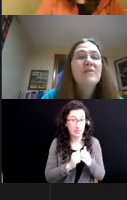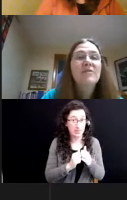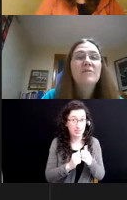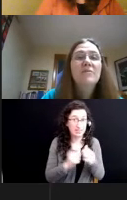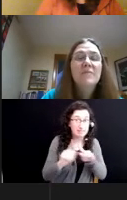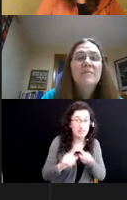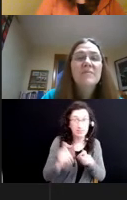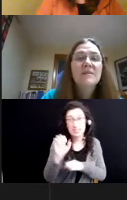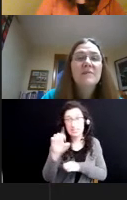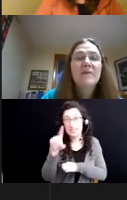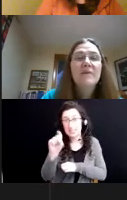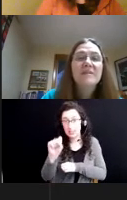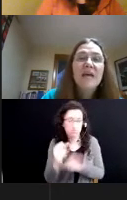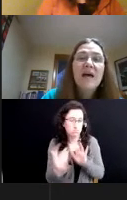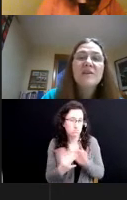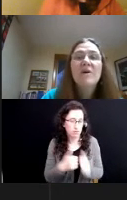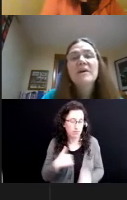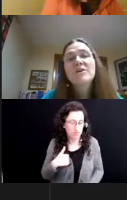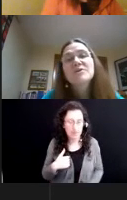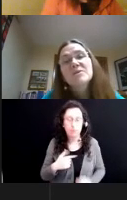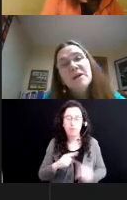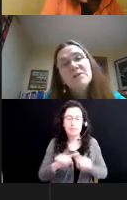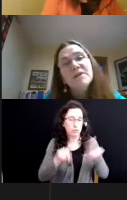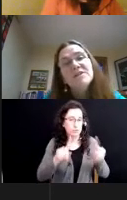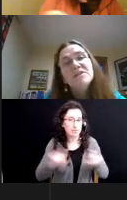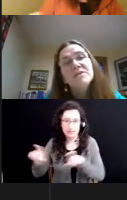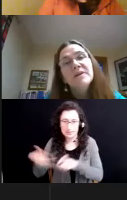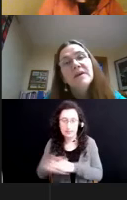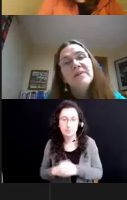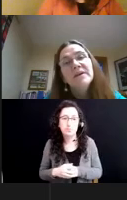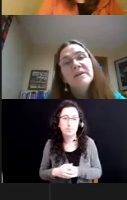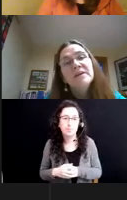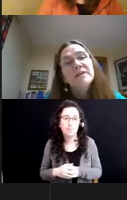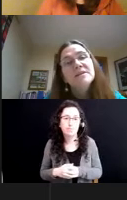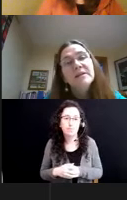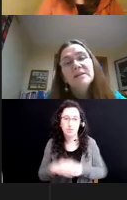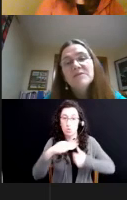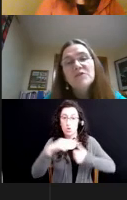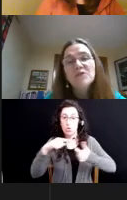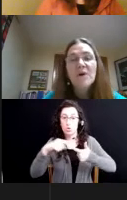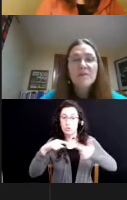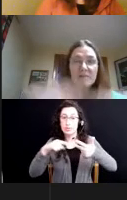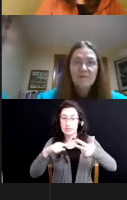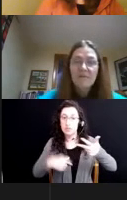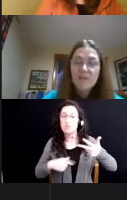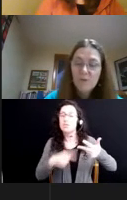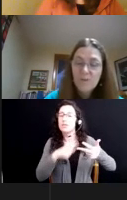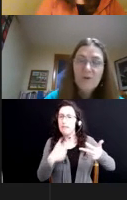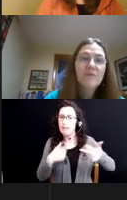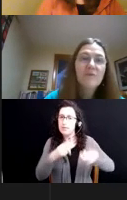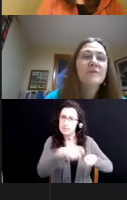they bred these, we have an Italian rye crossed with the meadow fescue and they select these for certain spots and